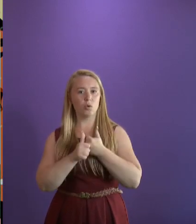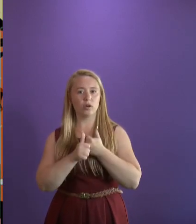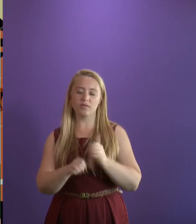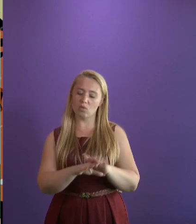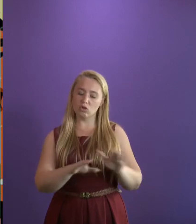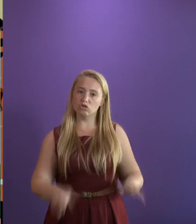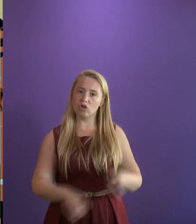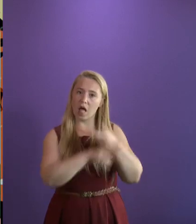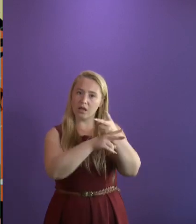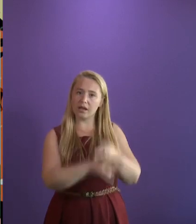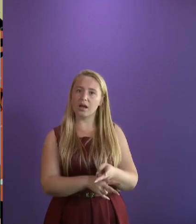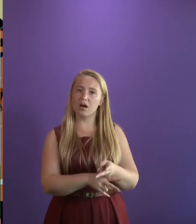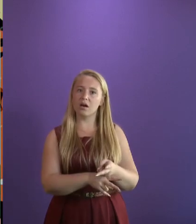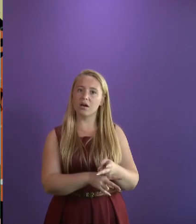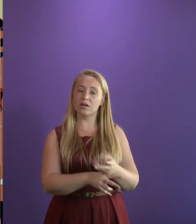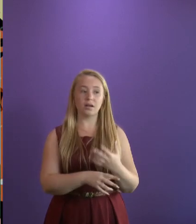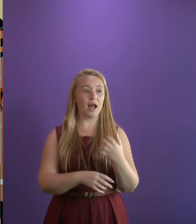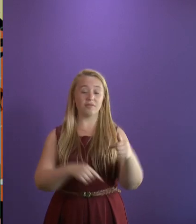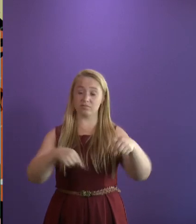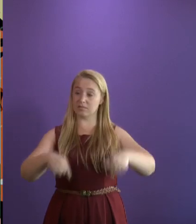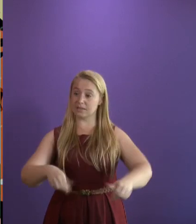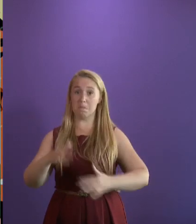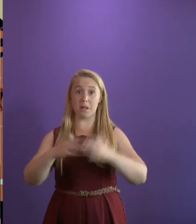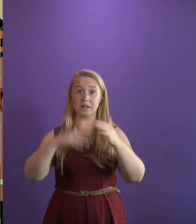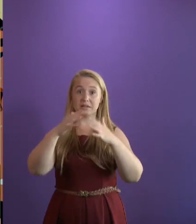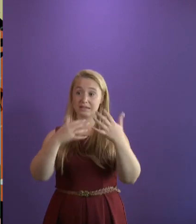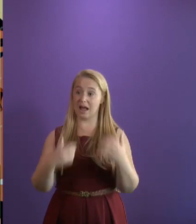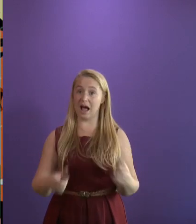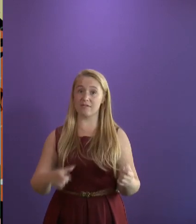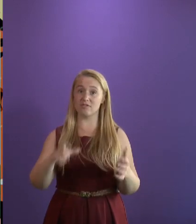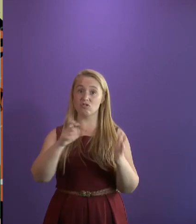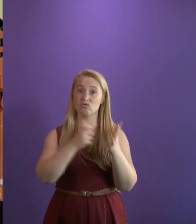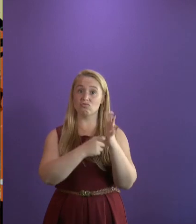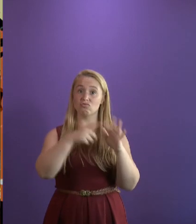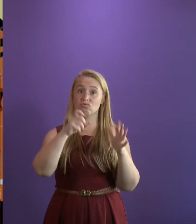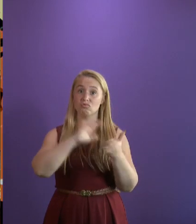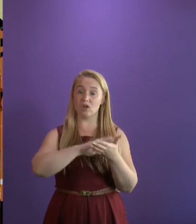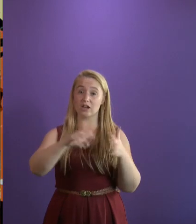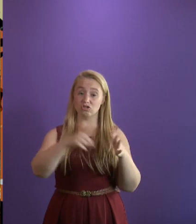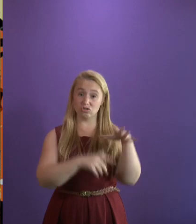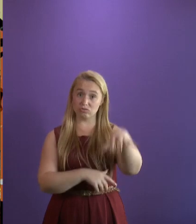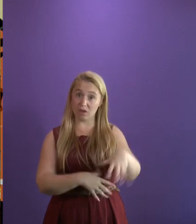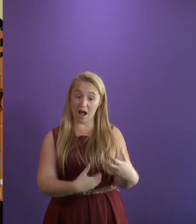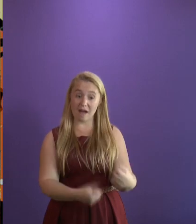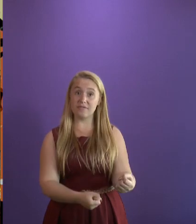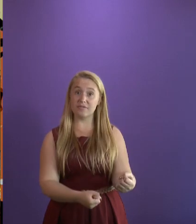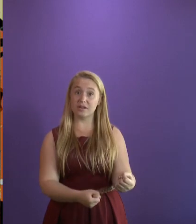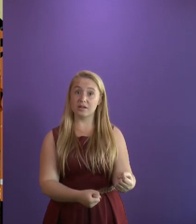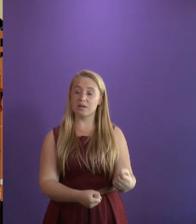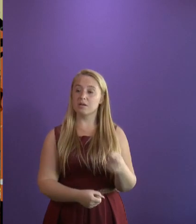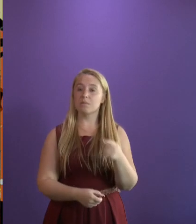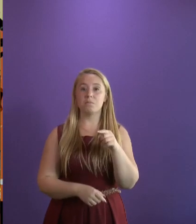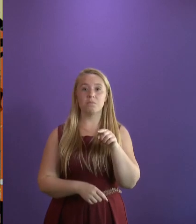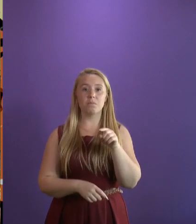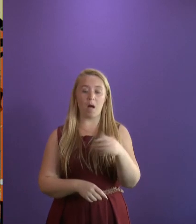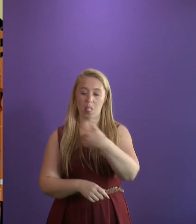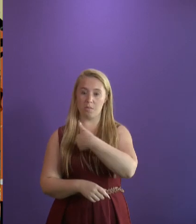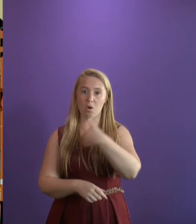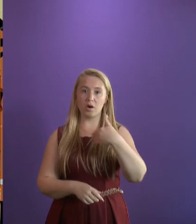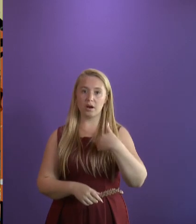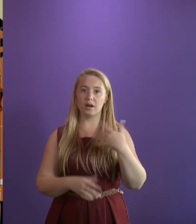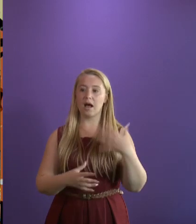have... There's a creche in this building, but for some people, you can end up taking you're leaving an hour earlier in the morning to get